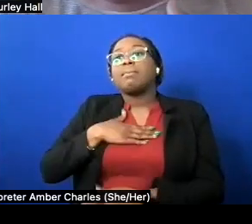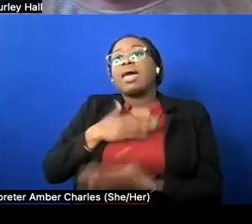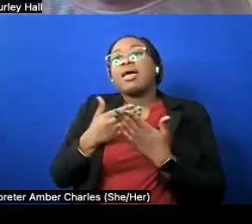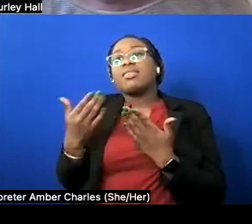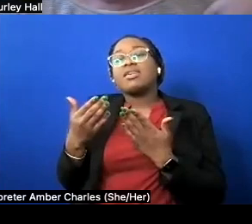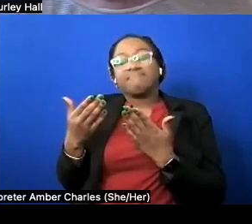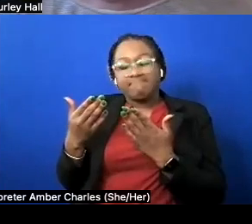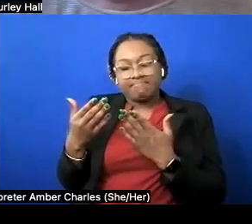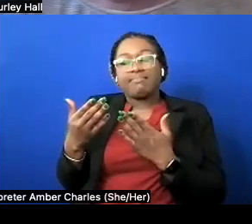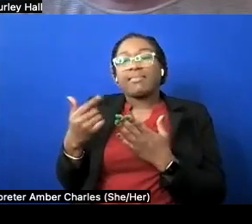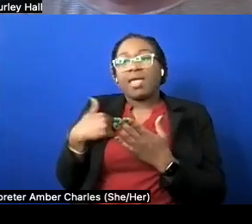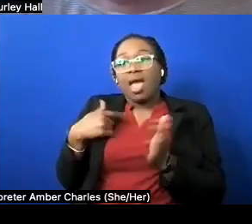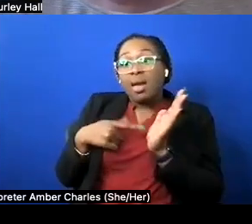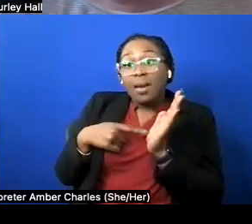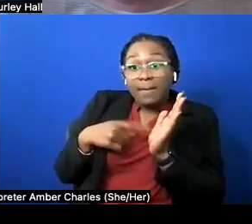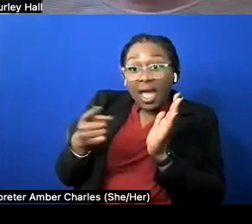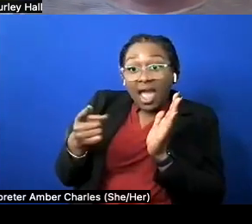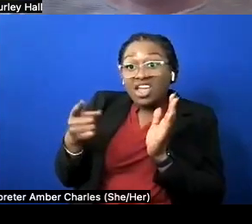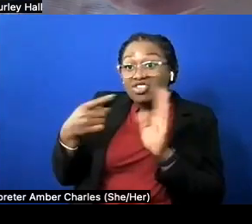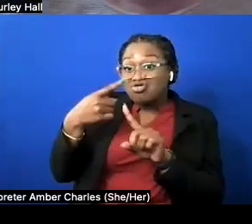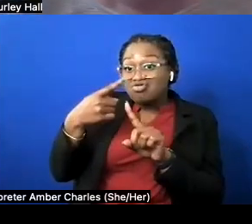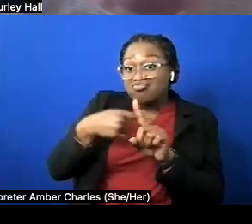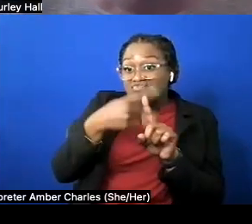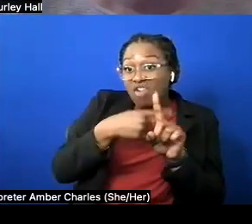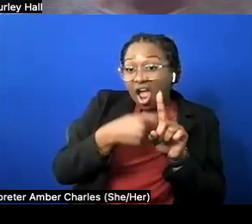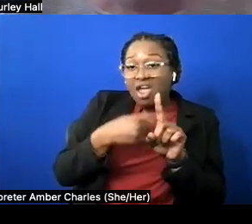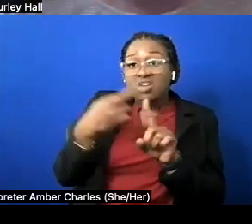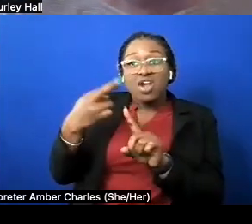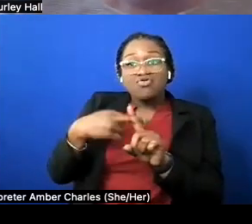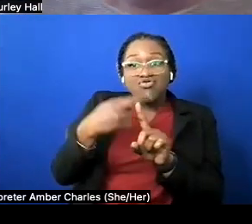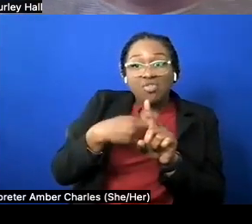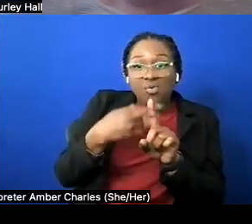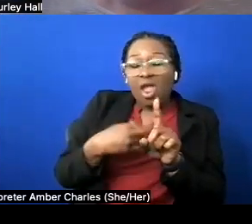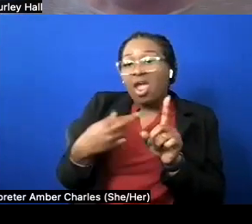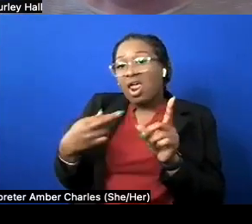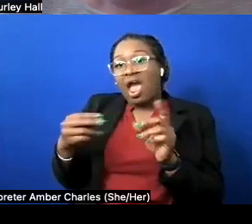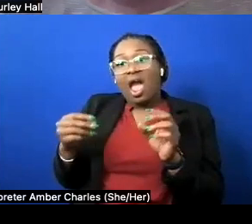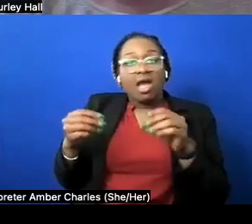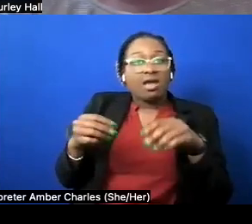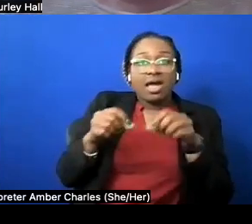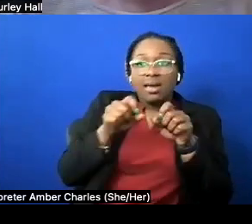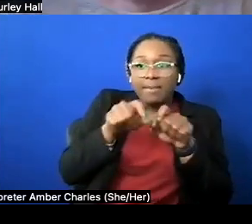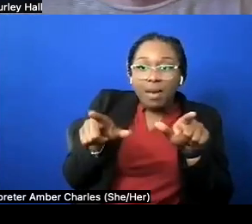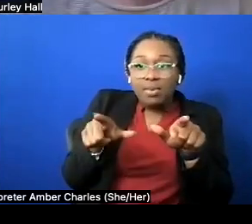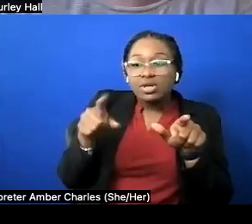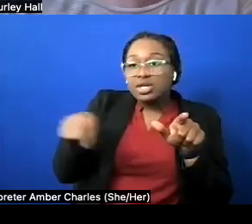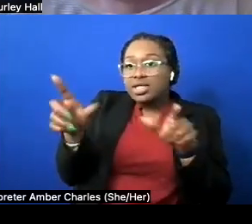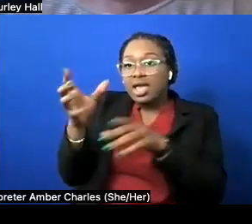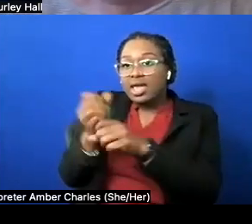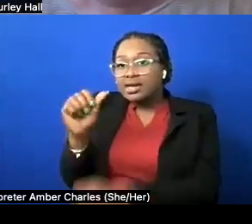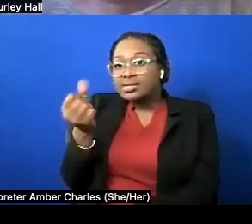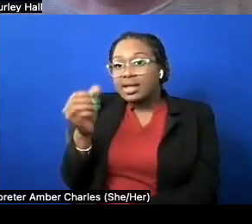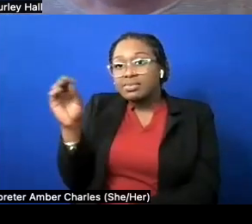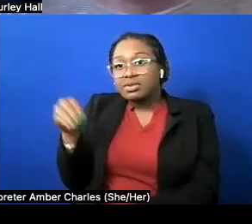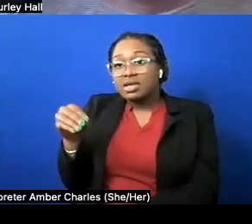if I am paying to rent this space, you know, if like I publish on Substack, they get their 10% of my paid thing. So technically